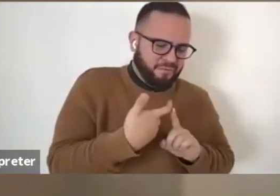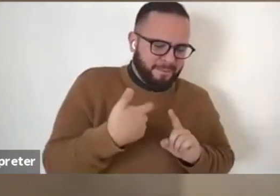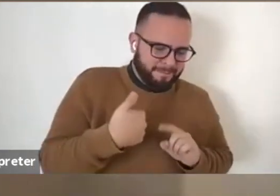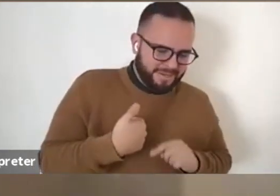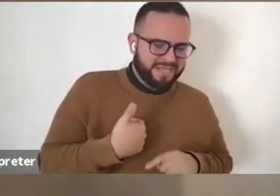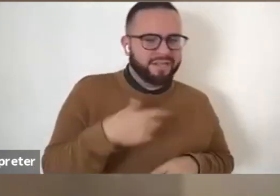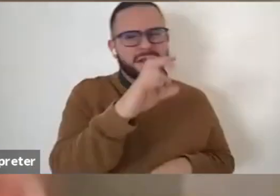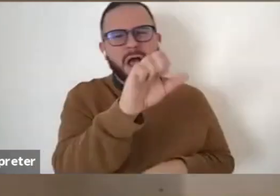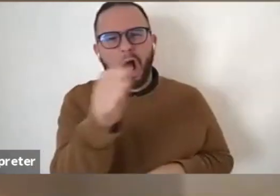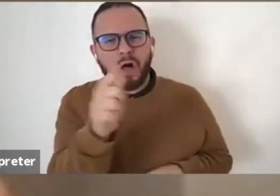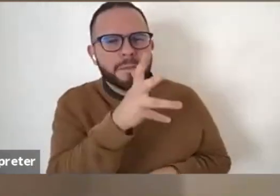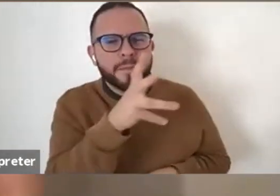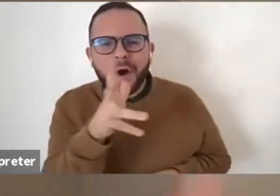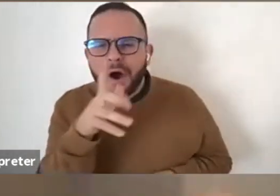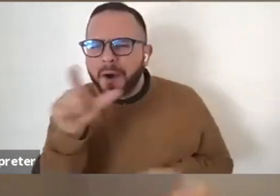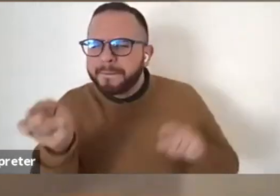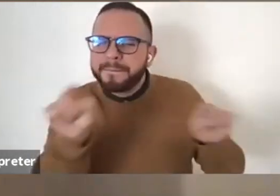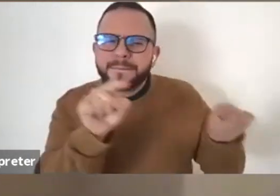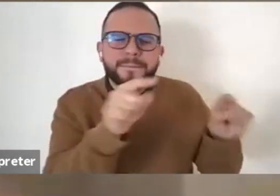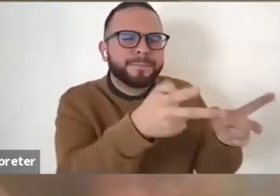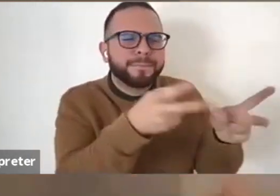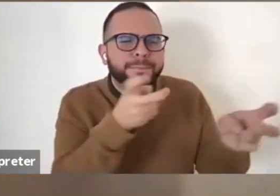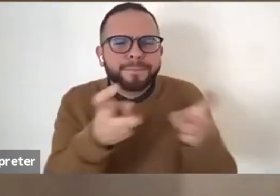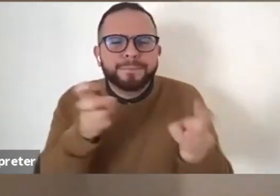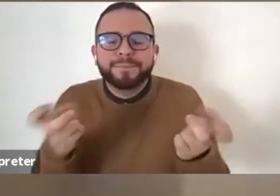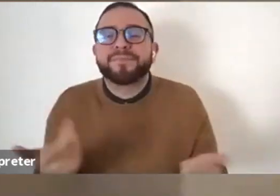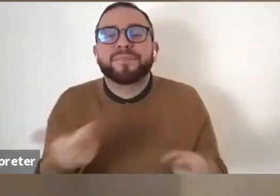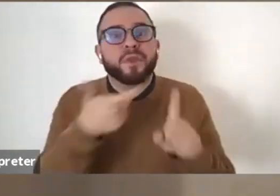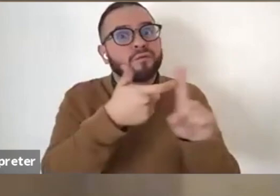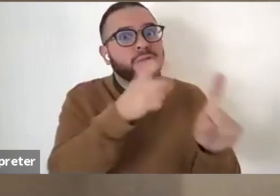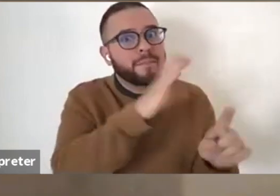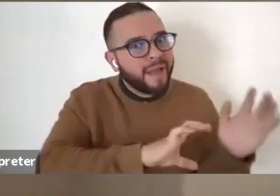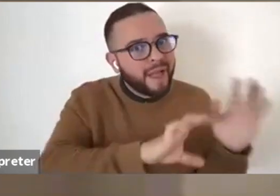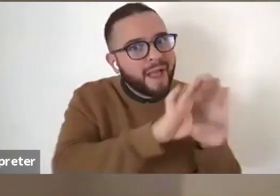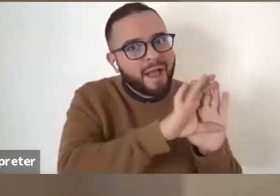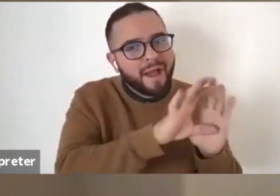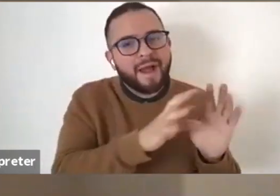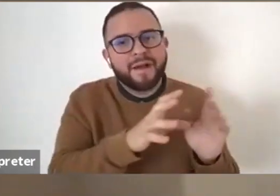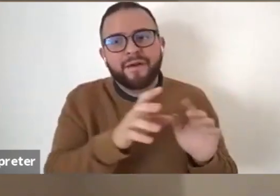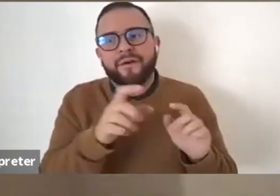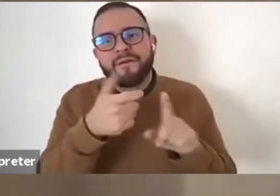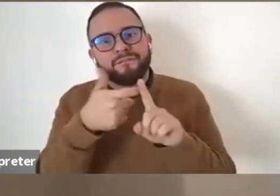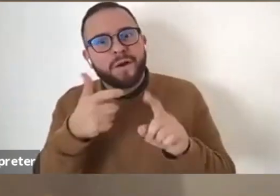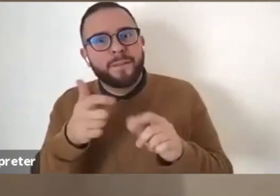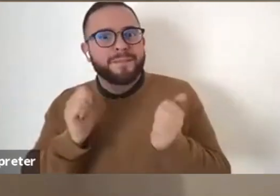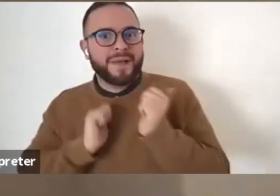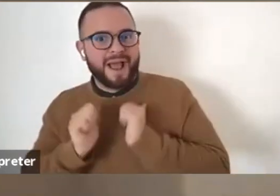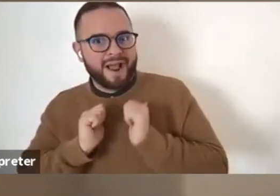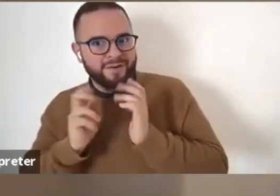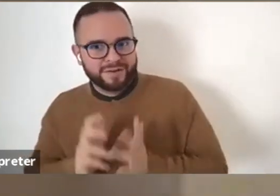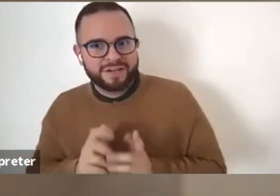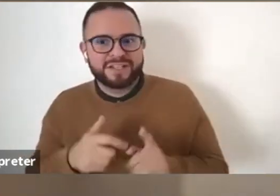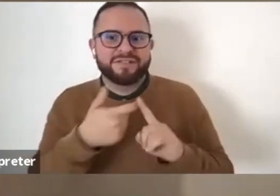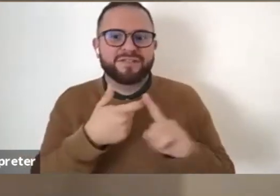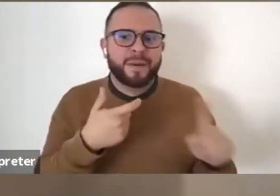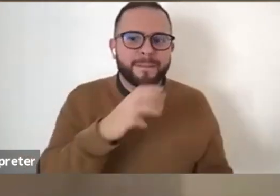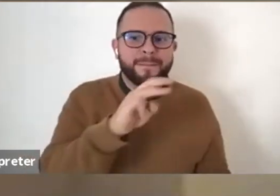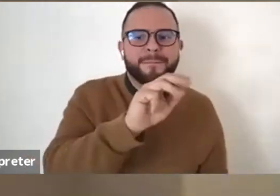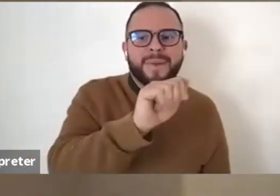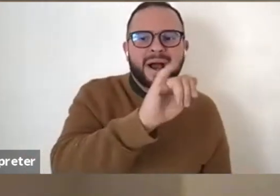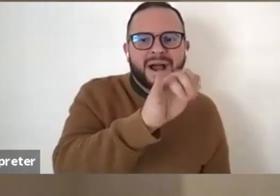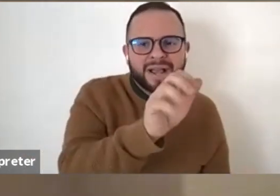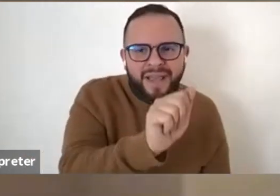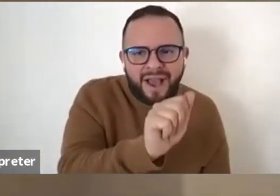mothers, partly from the actress we see here, from Maja, from Weronika. And observation, it's a huge